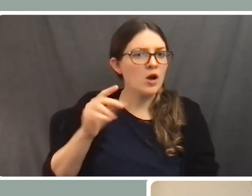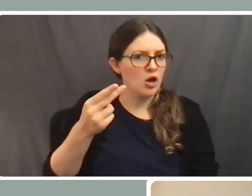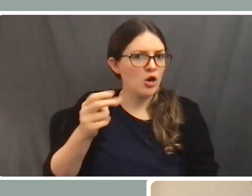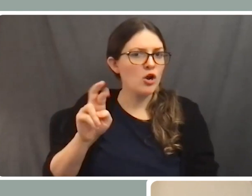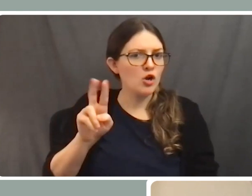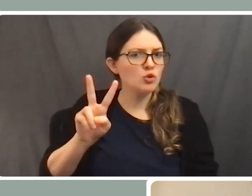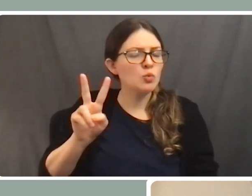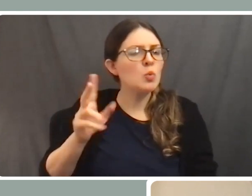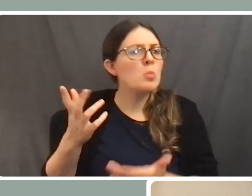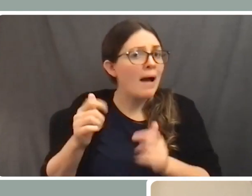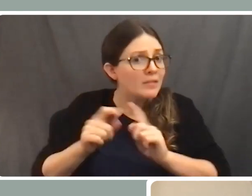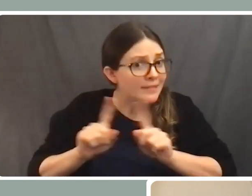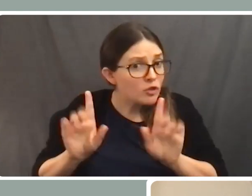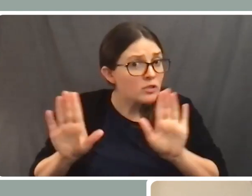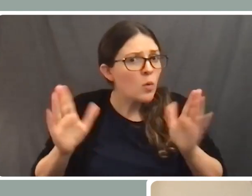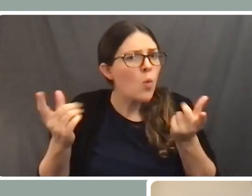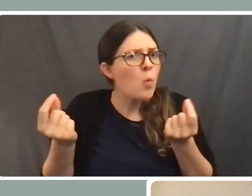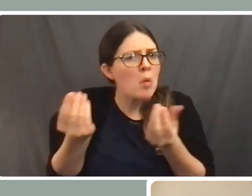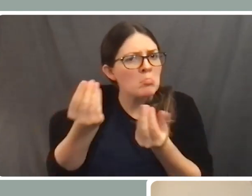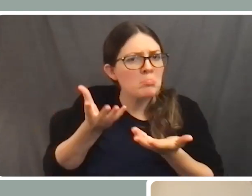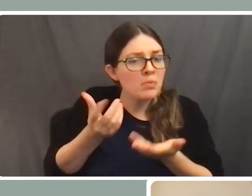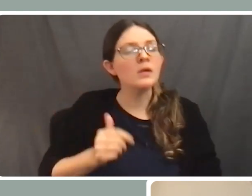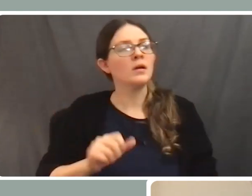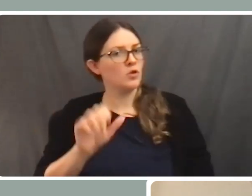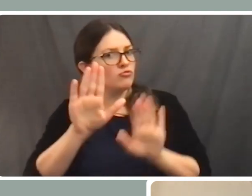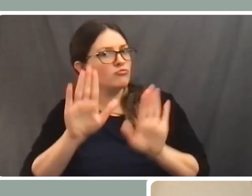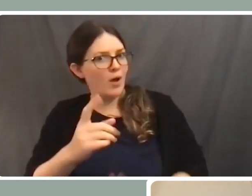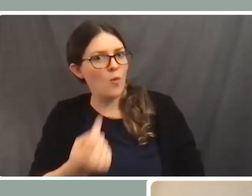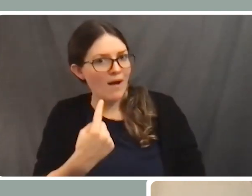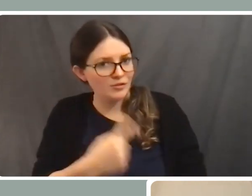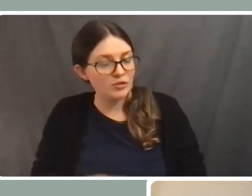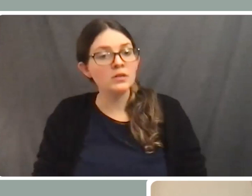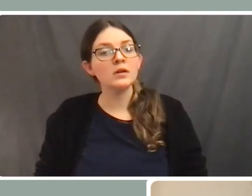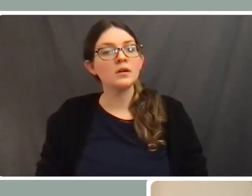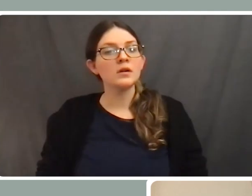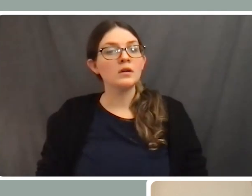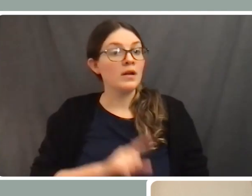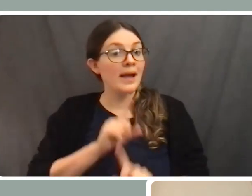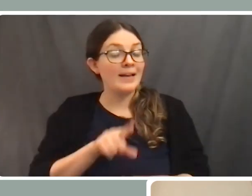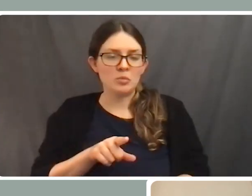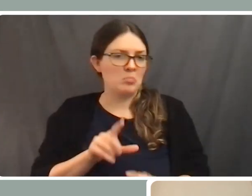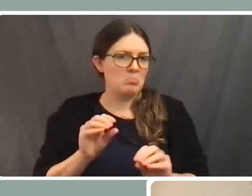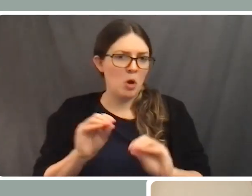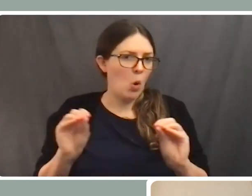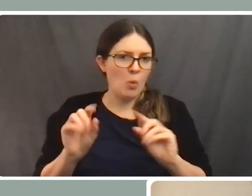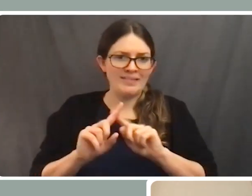So tell us about that. Yeah, it's a great question. And the answer to that is quick. There is no difference. Yeah. Biosimilars